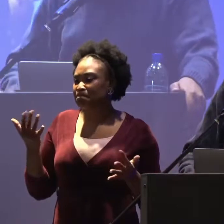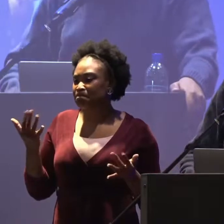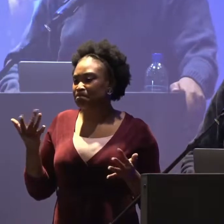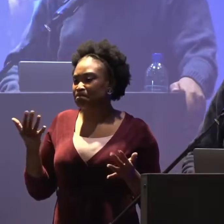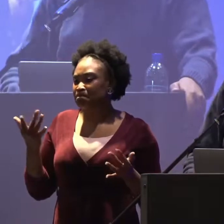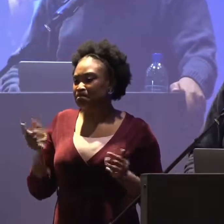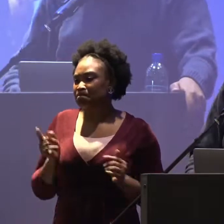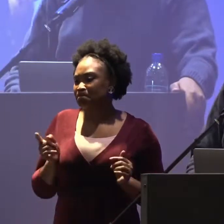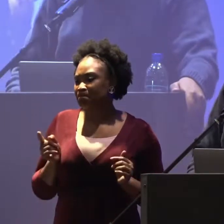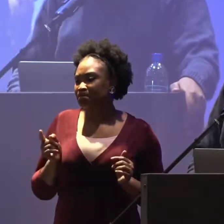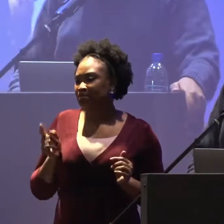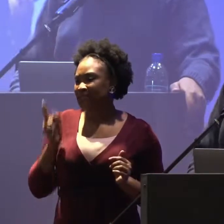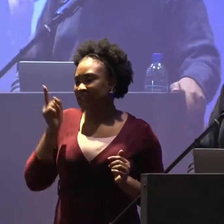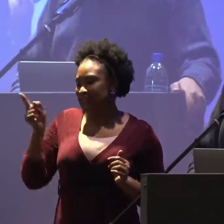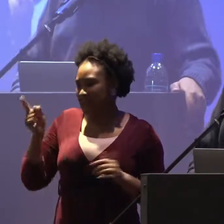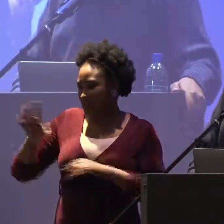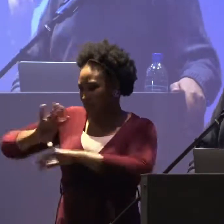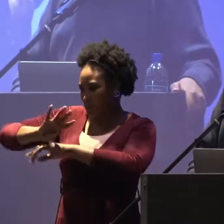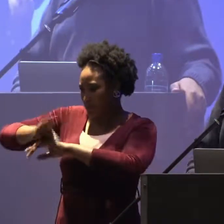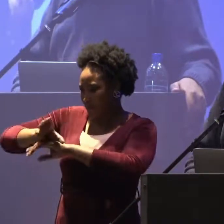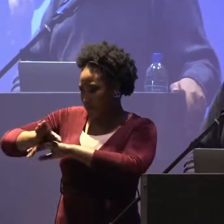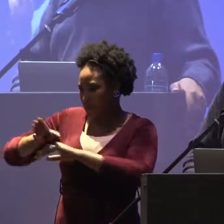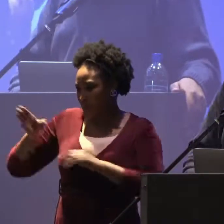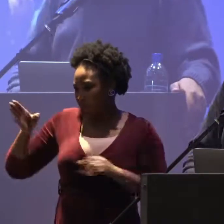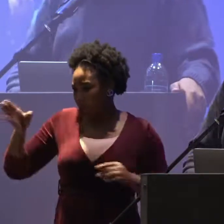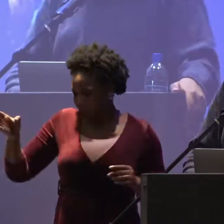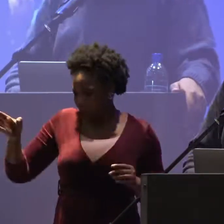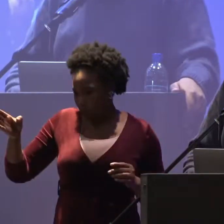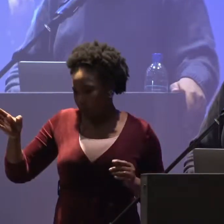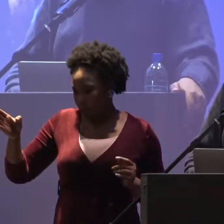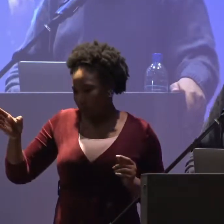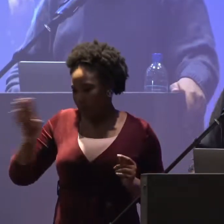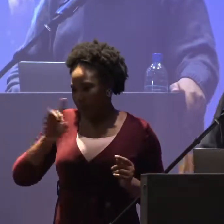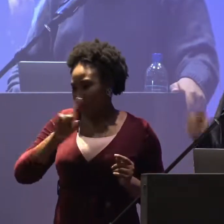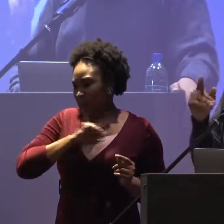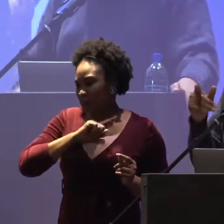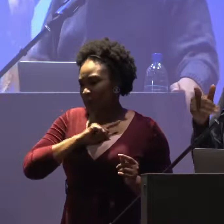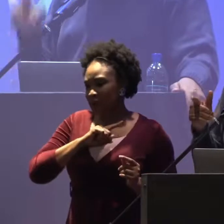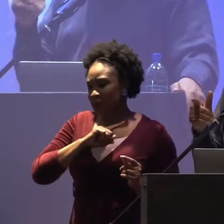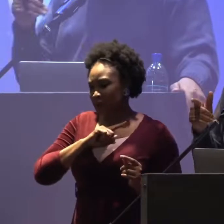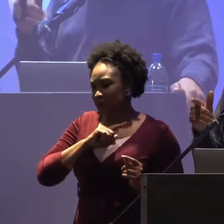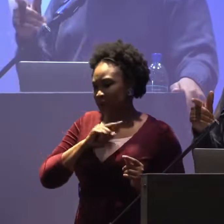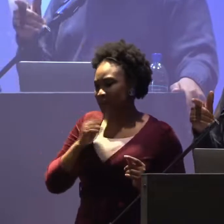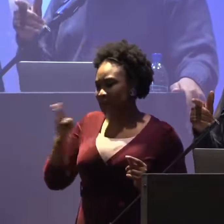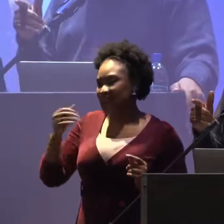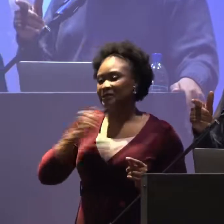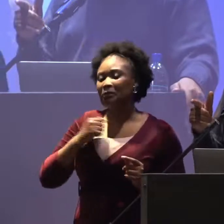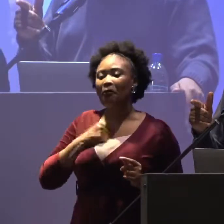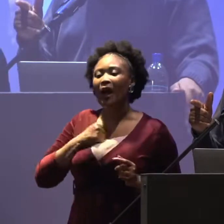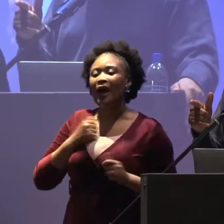Medina Pule's province, not because of any other reason, but because she's my comrade.